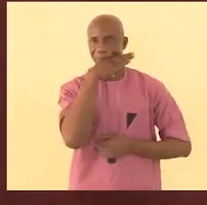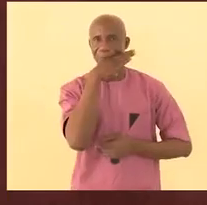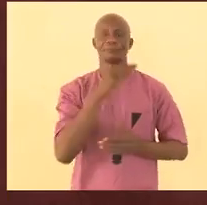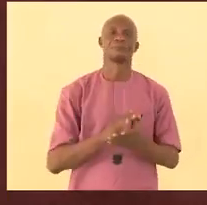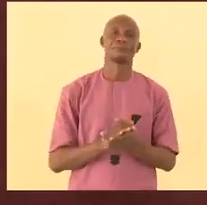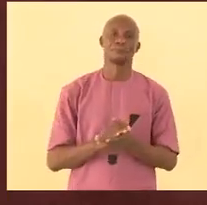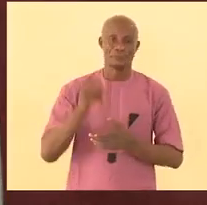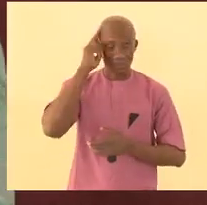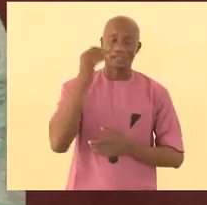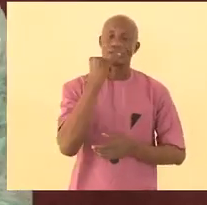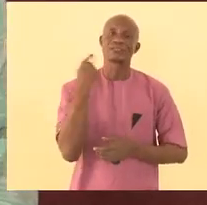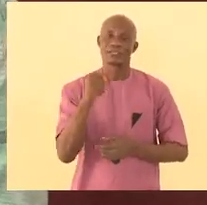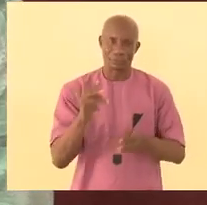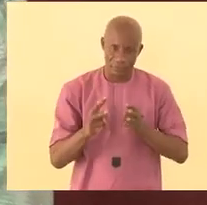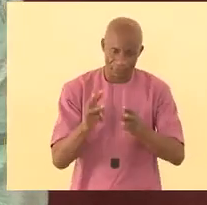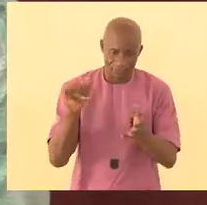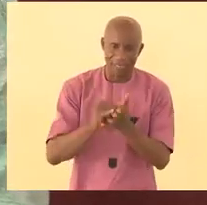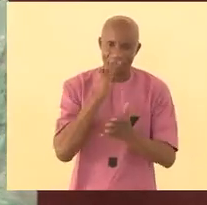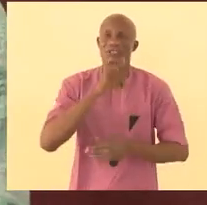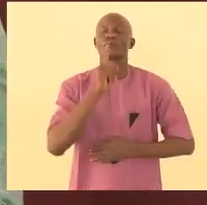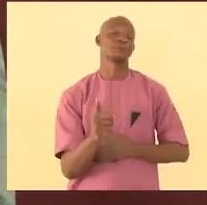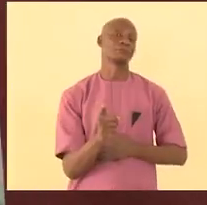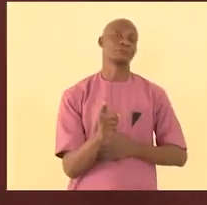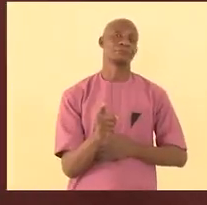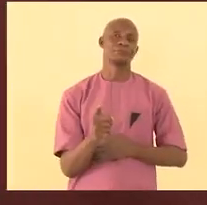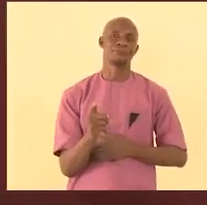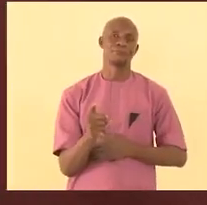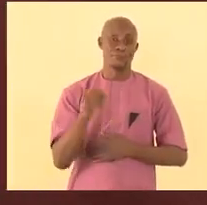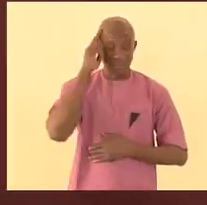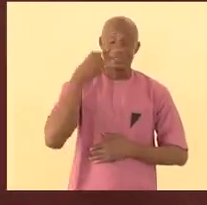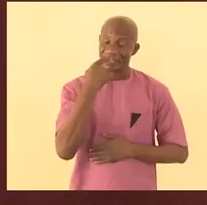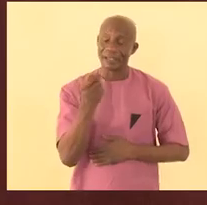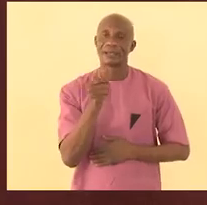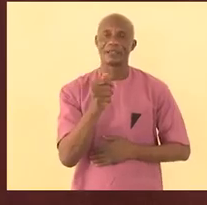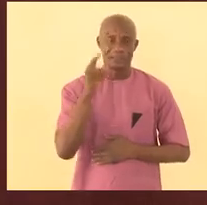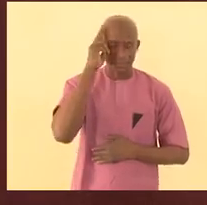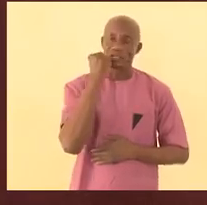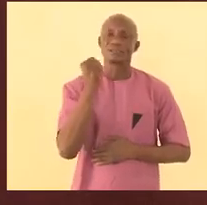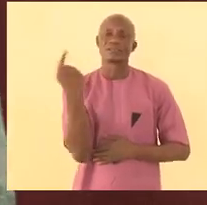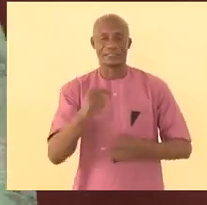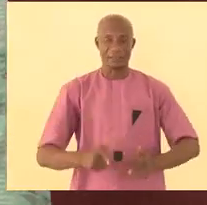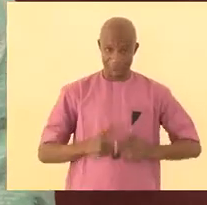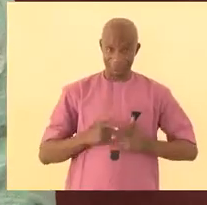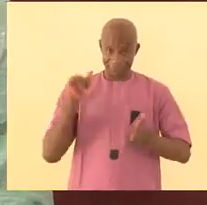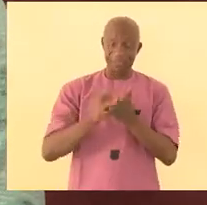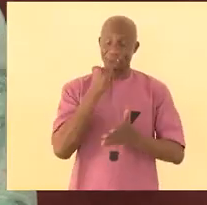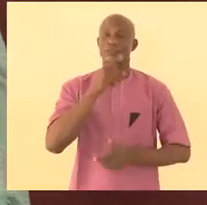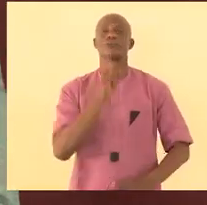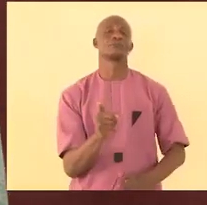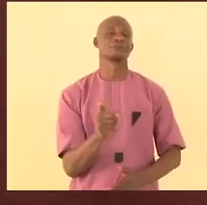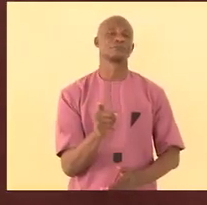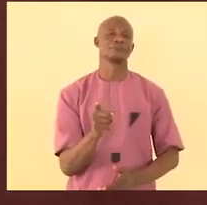lie. He is the way, and that is the truth. He said he is the life. That is the